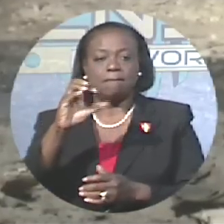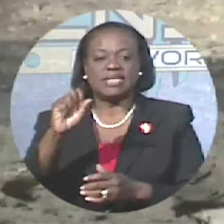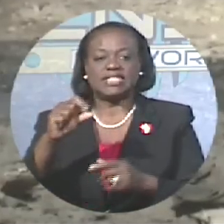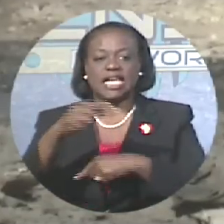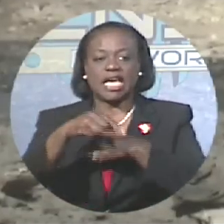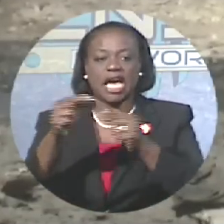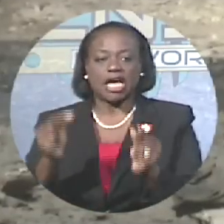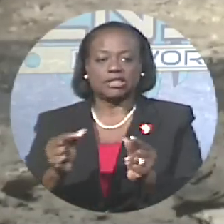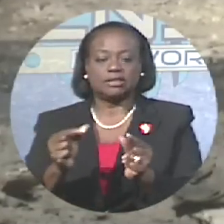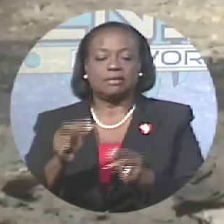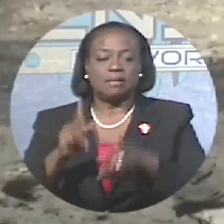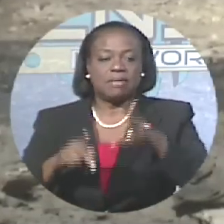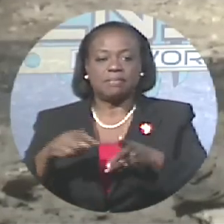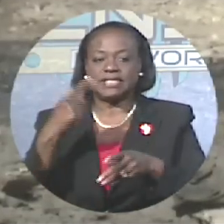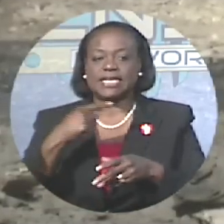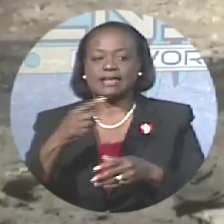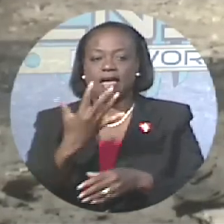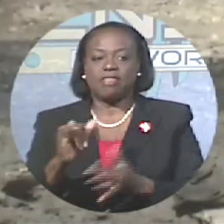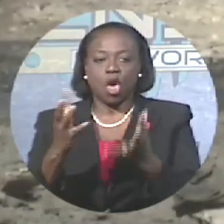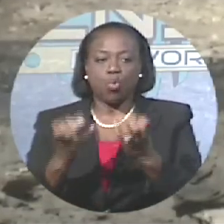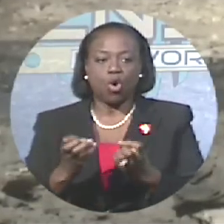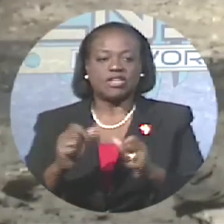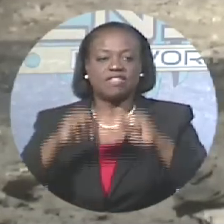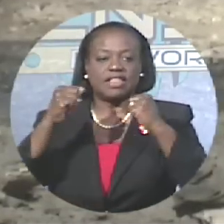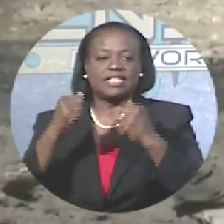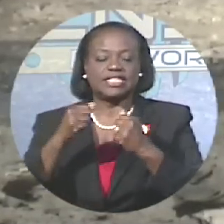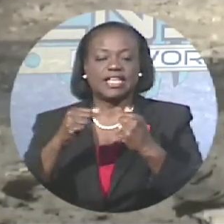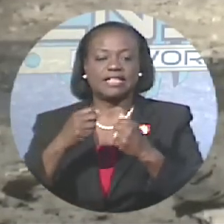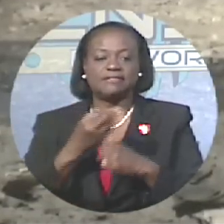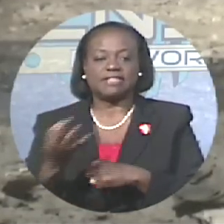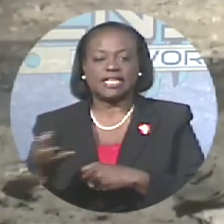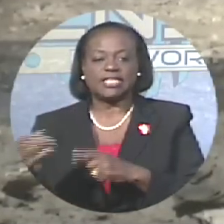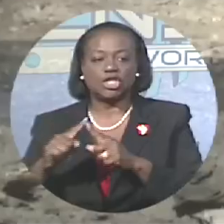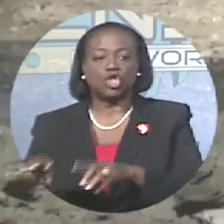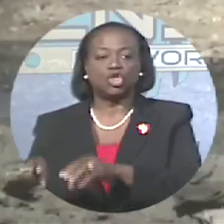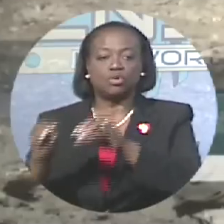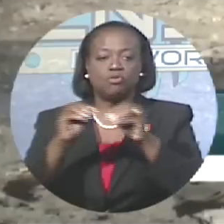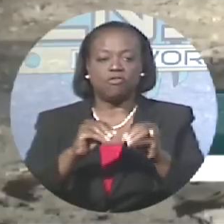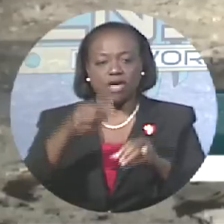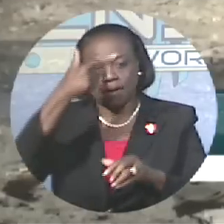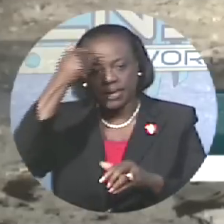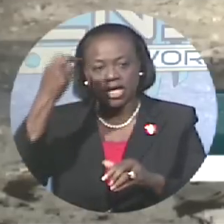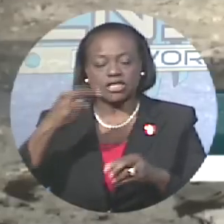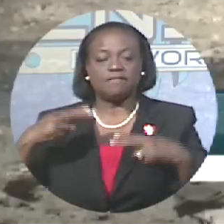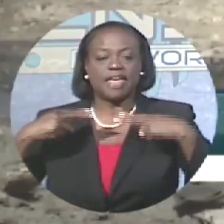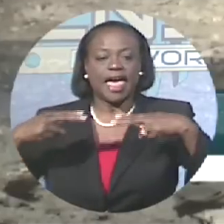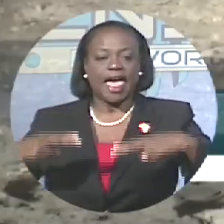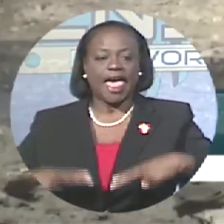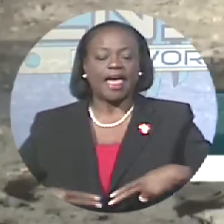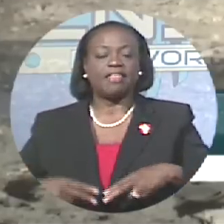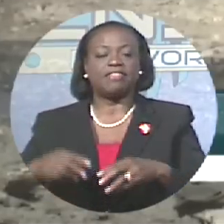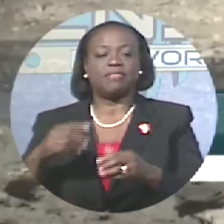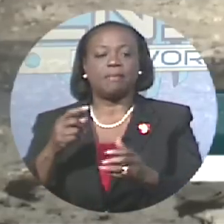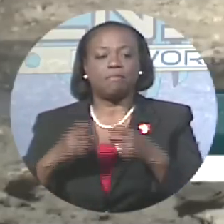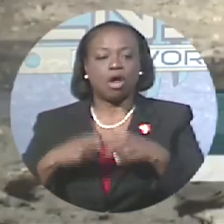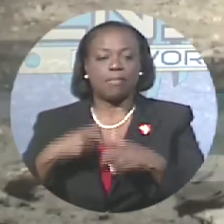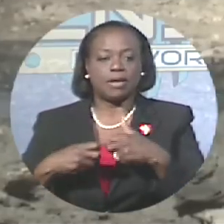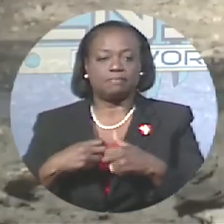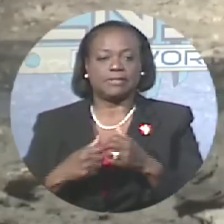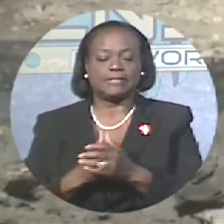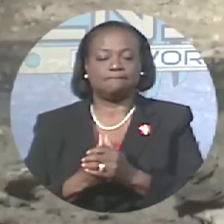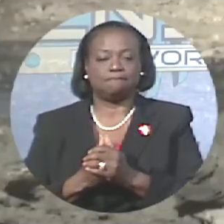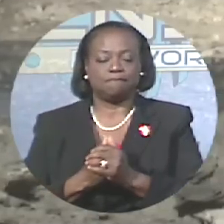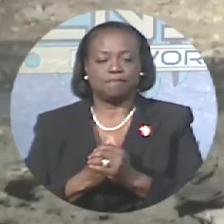they want this facility removed because of the health hazards it poses. But until that happens, they say proper management would go a long